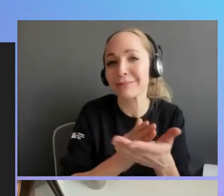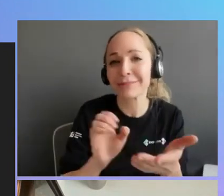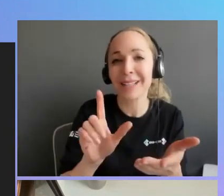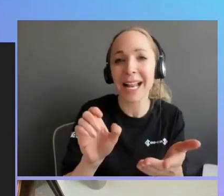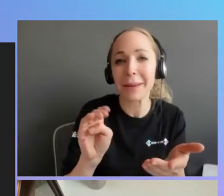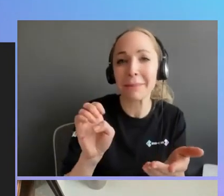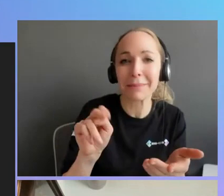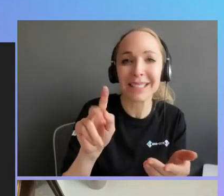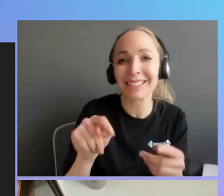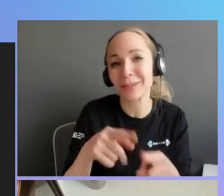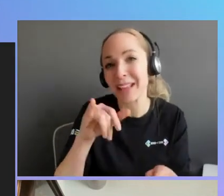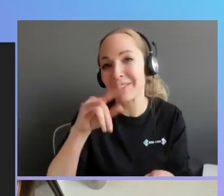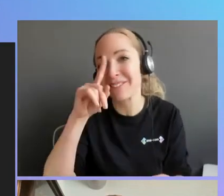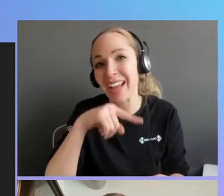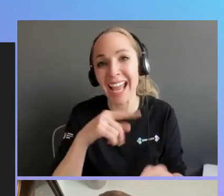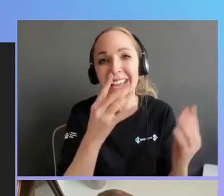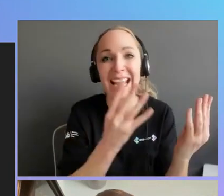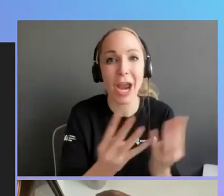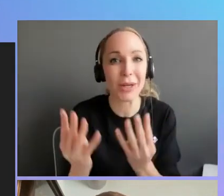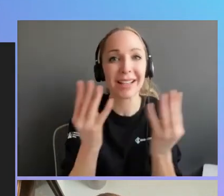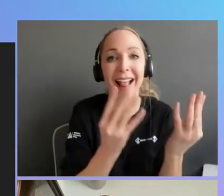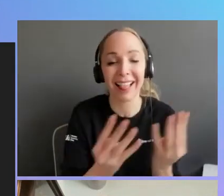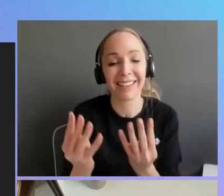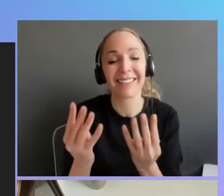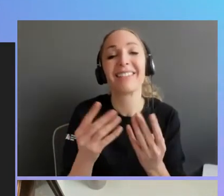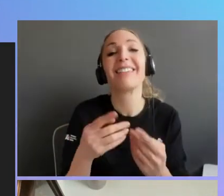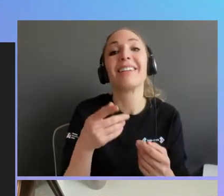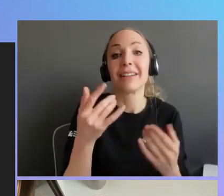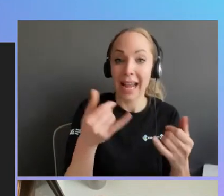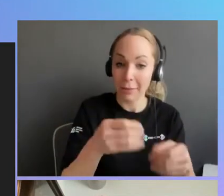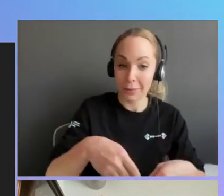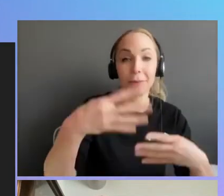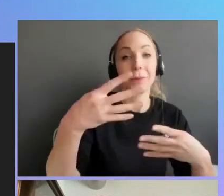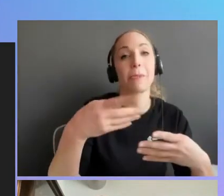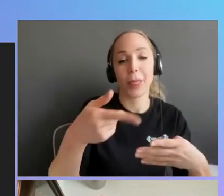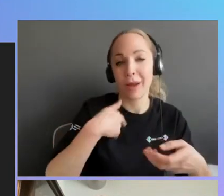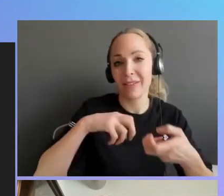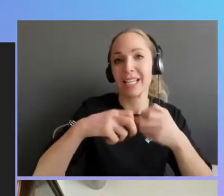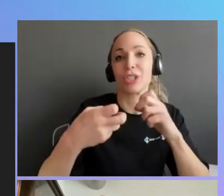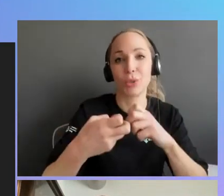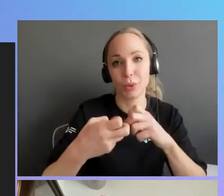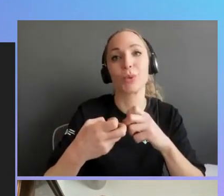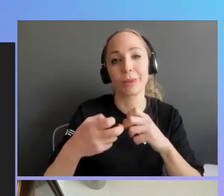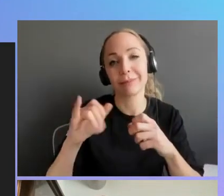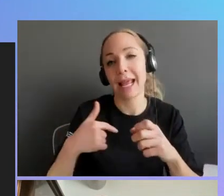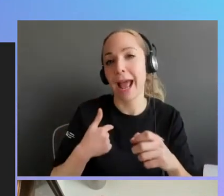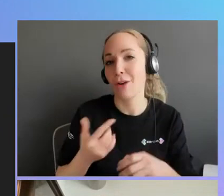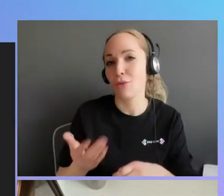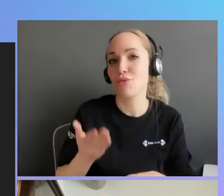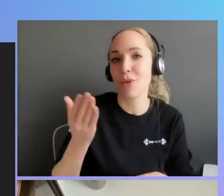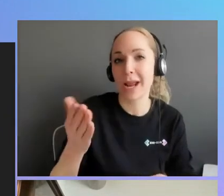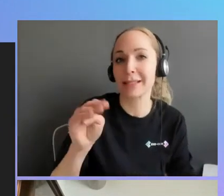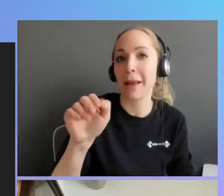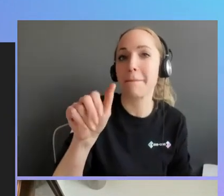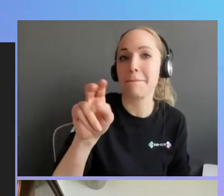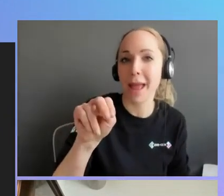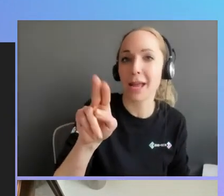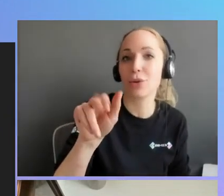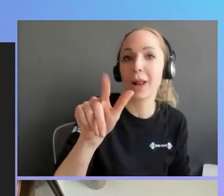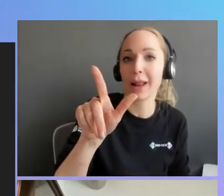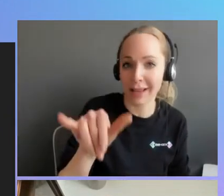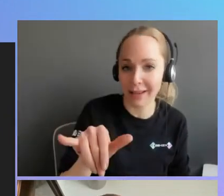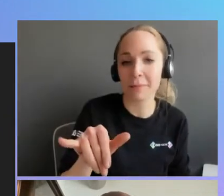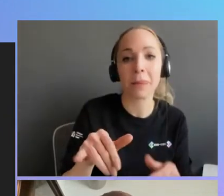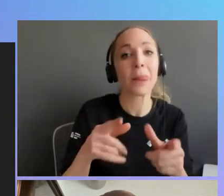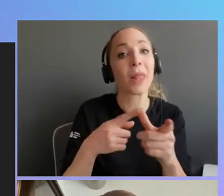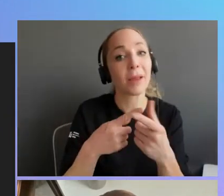save. And then sure enough, we'll have a issue raised manually. And the final part of this demo, I'm going to export a JSON representation of all the